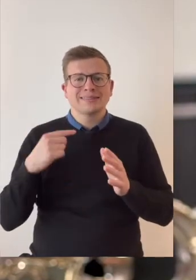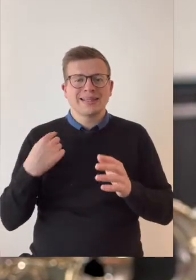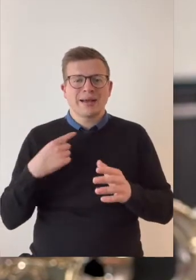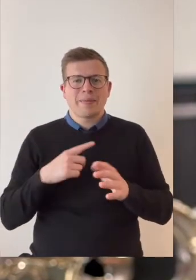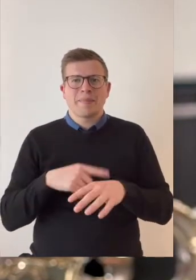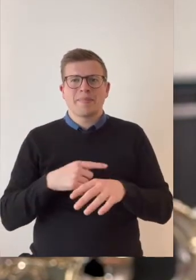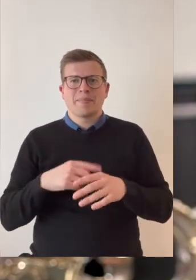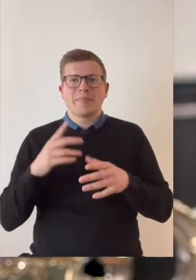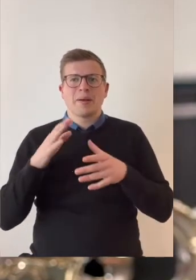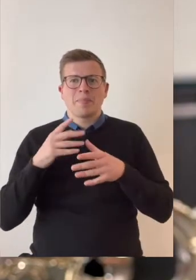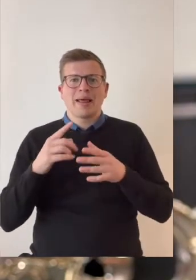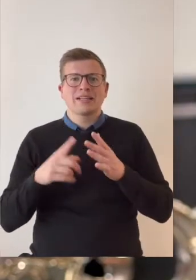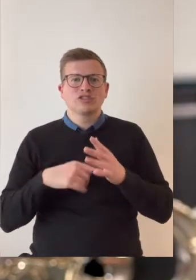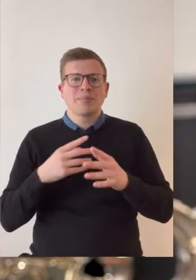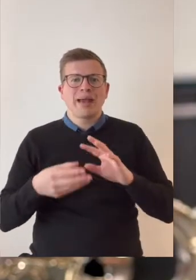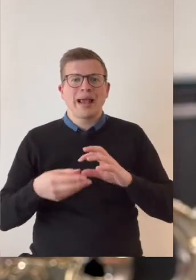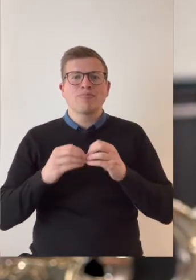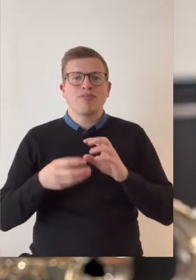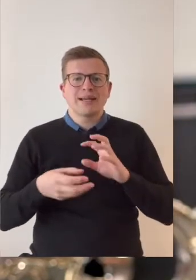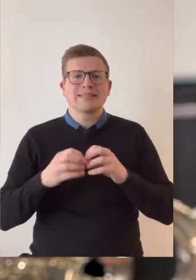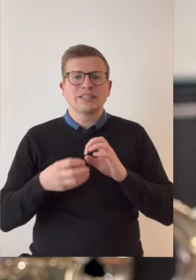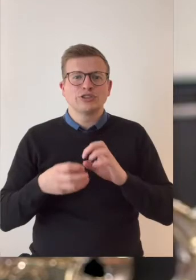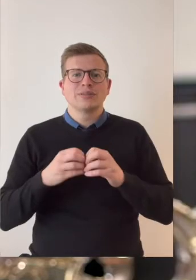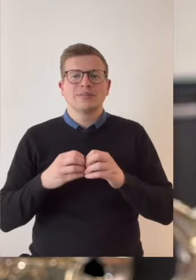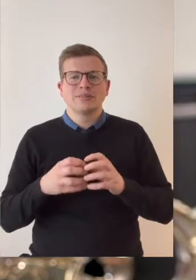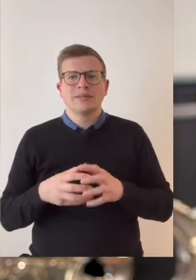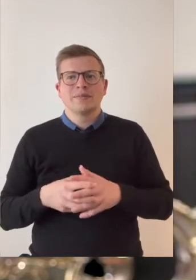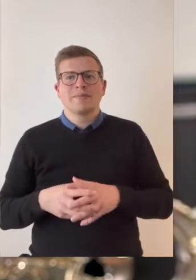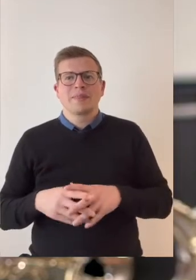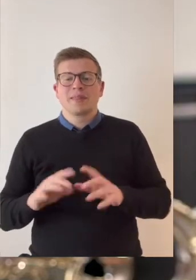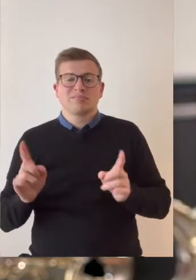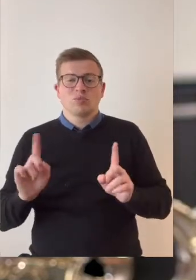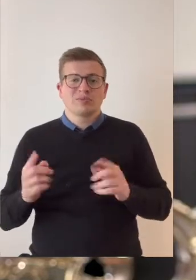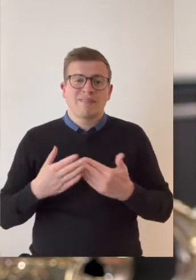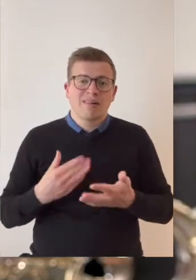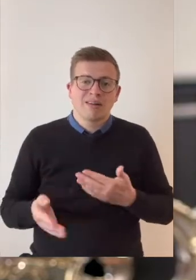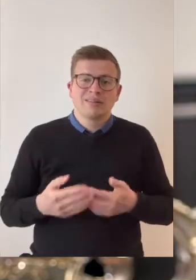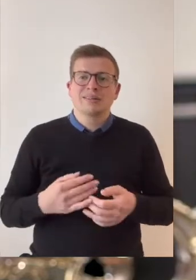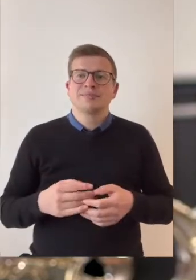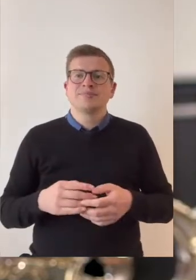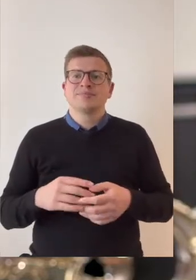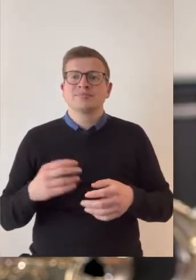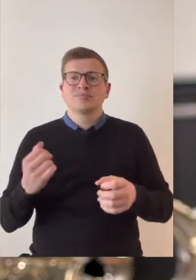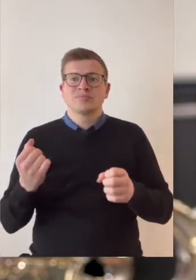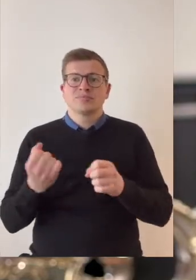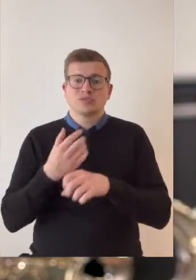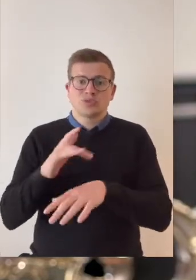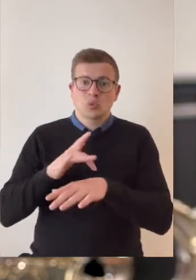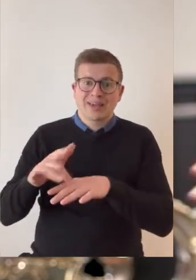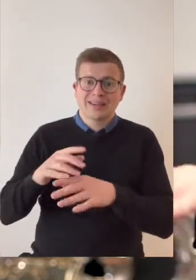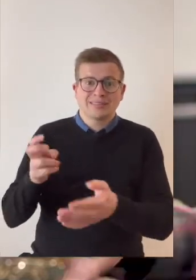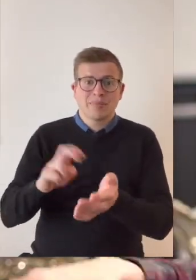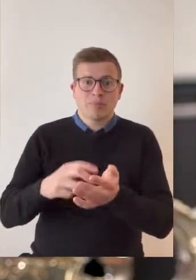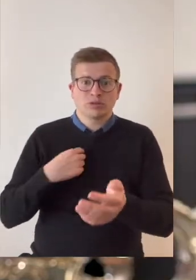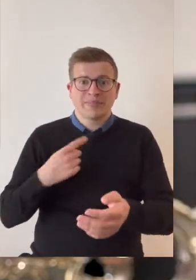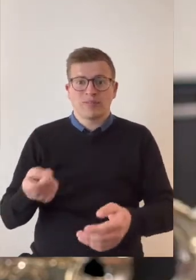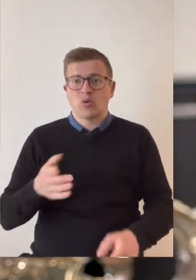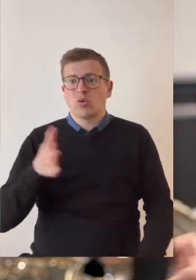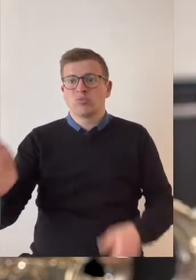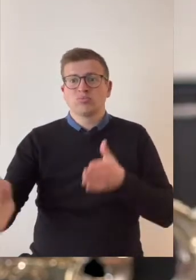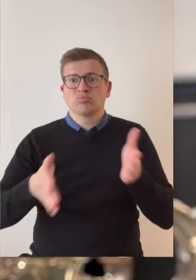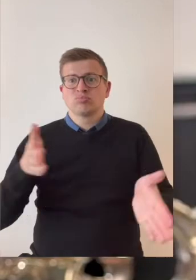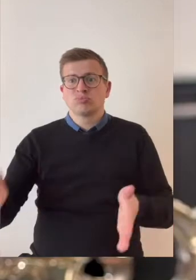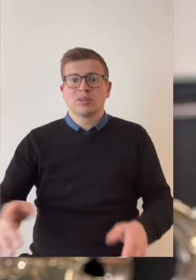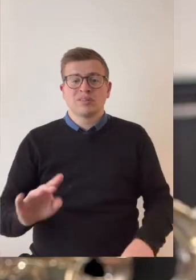and improvisation I was going to say, yeah. You know, but whatever. Do gigs, they booked me for it, you know, on gigs and